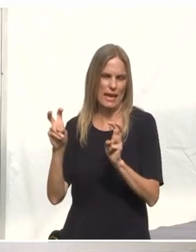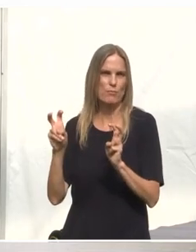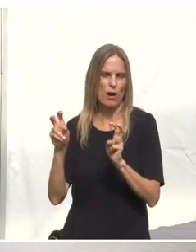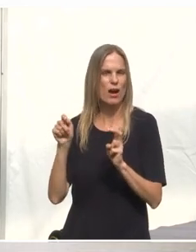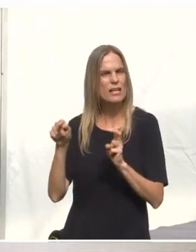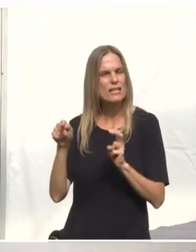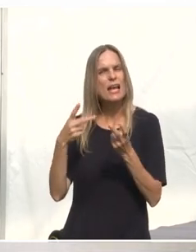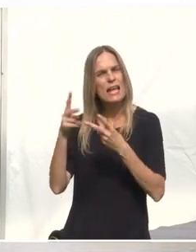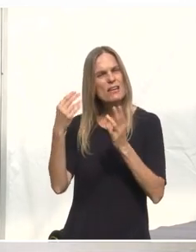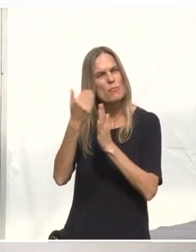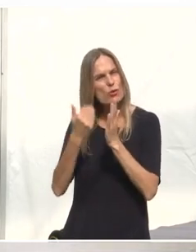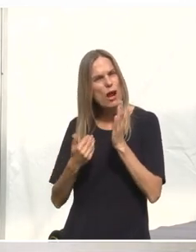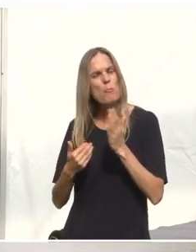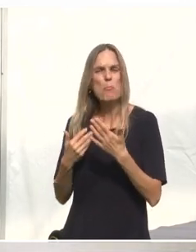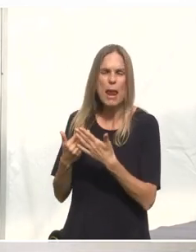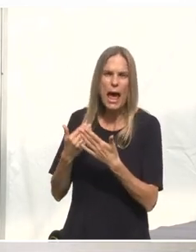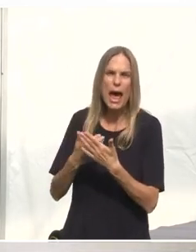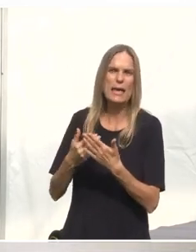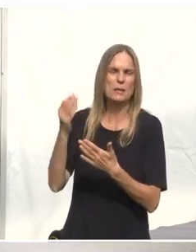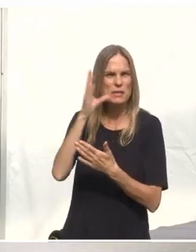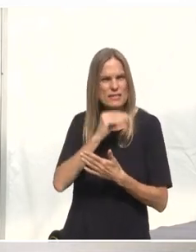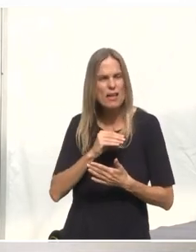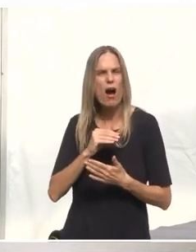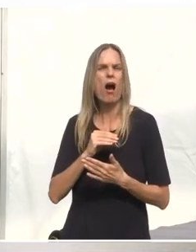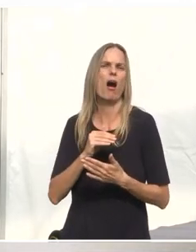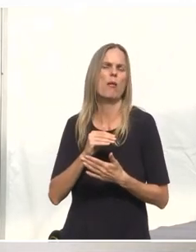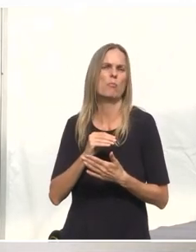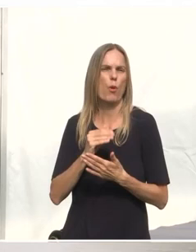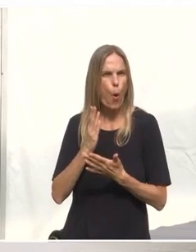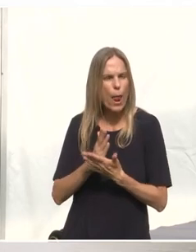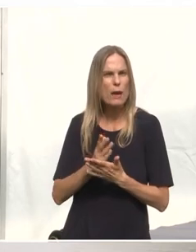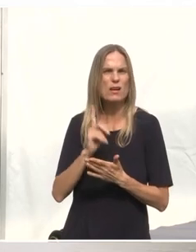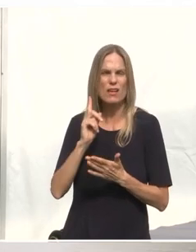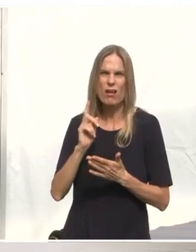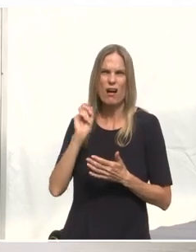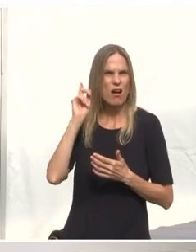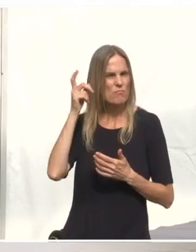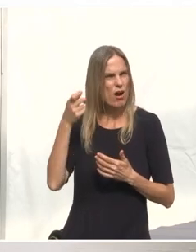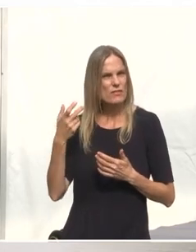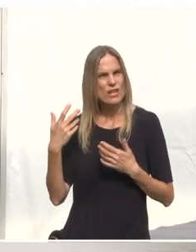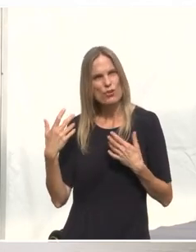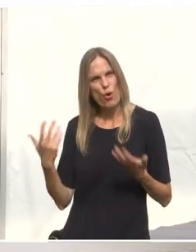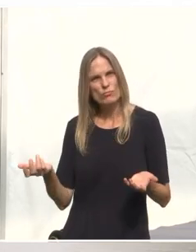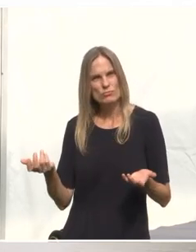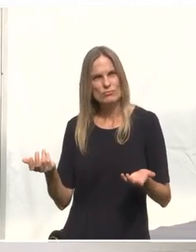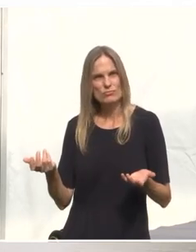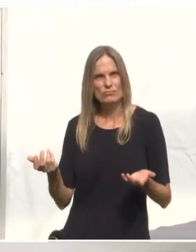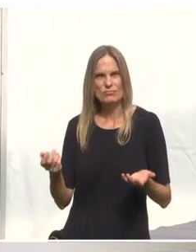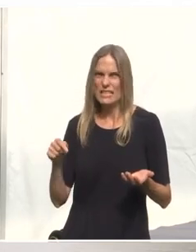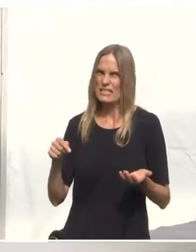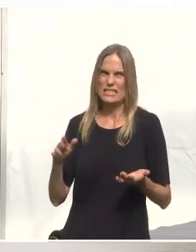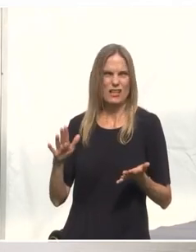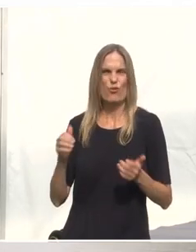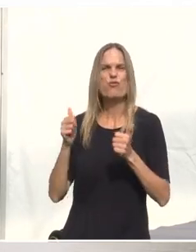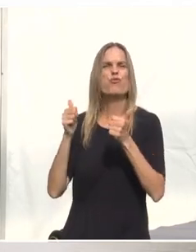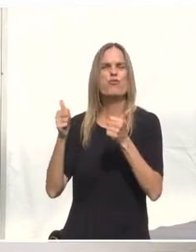and approaches, but again, I don't think we actually have those perfect ones, or just something that's very well working for